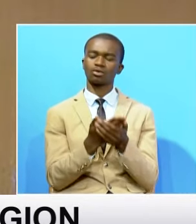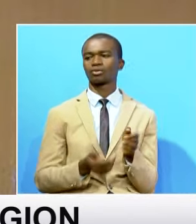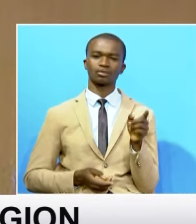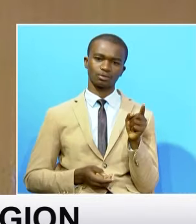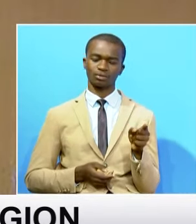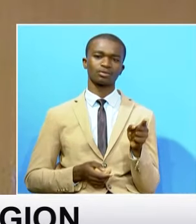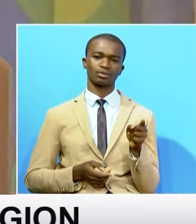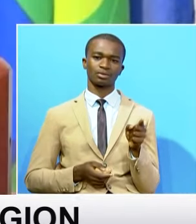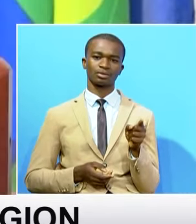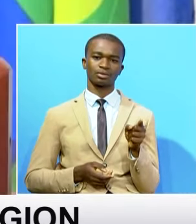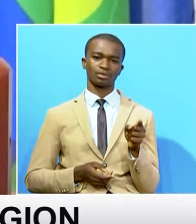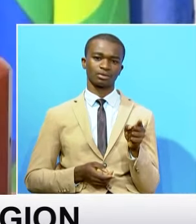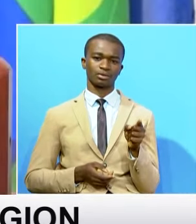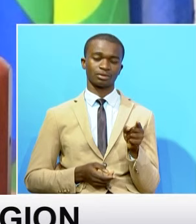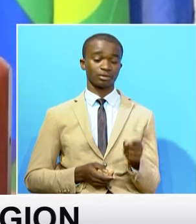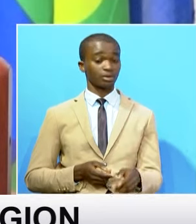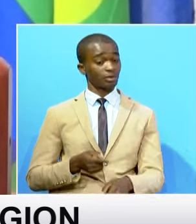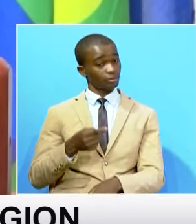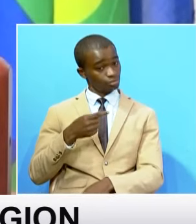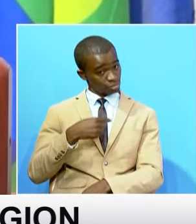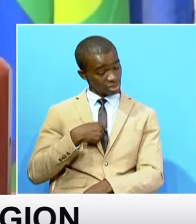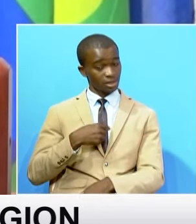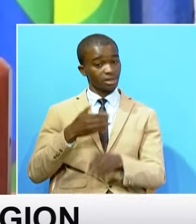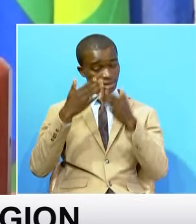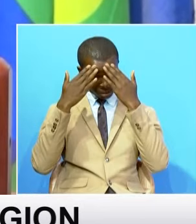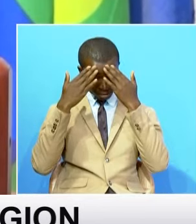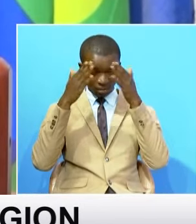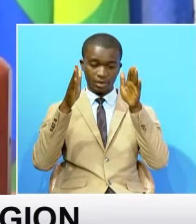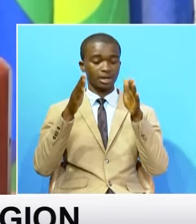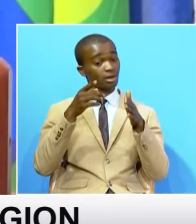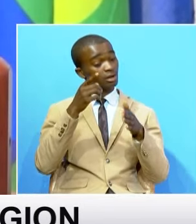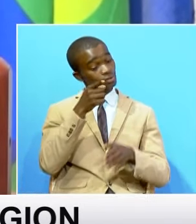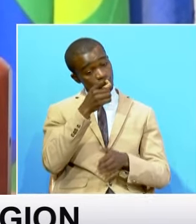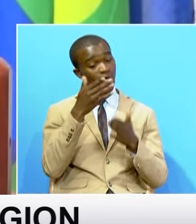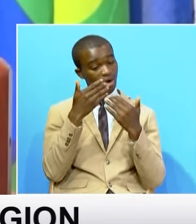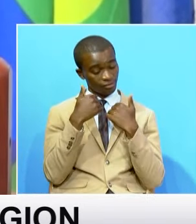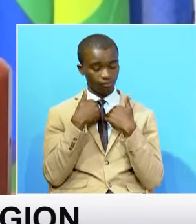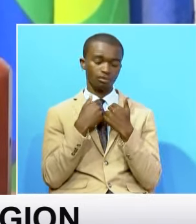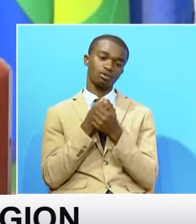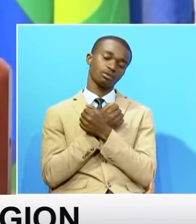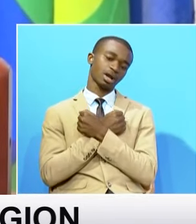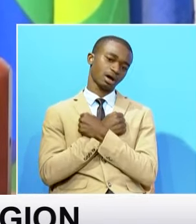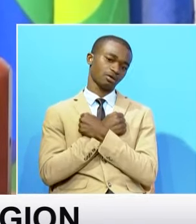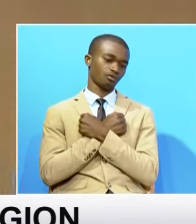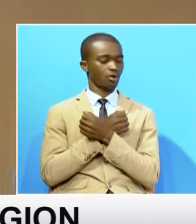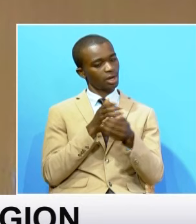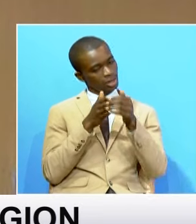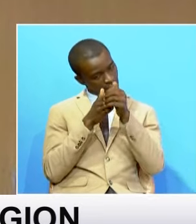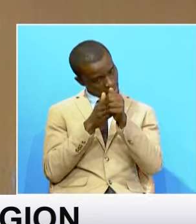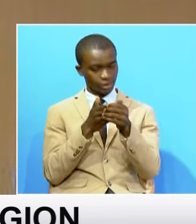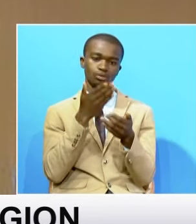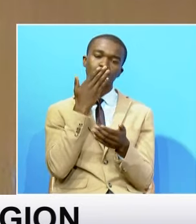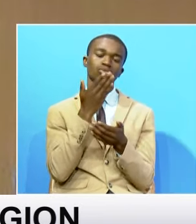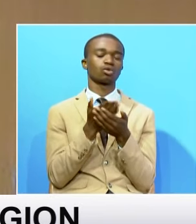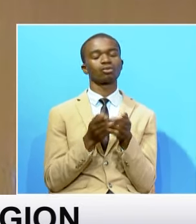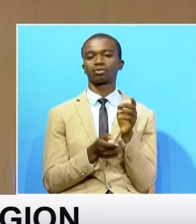am confident that the foundation we have built under his leadership will continue to guide us in